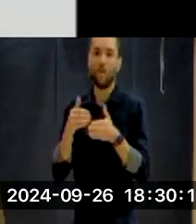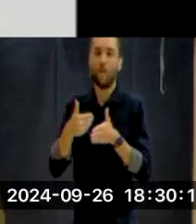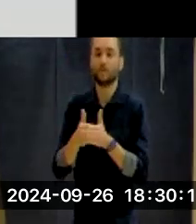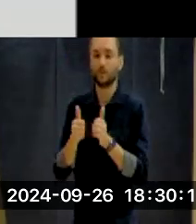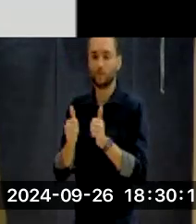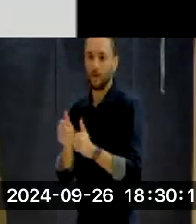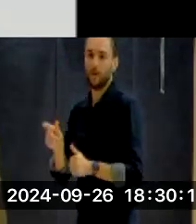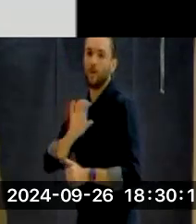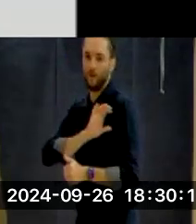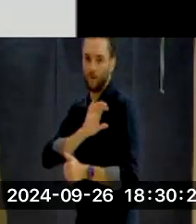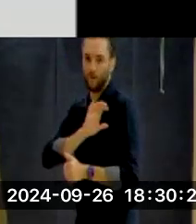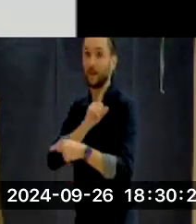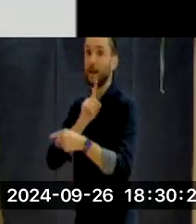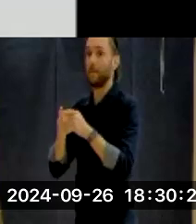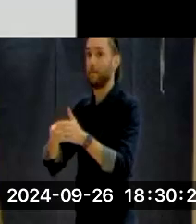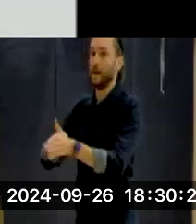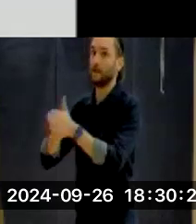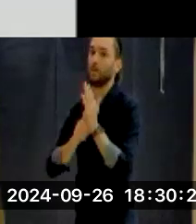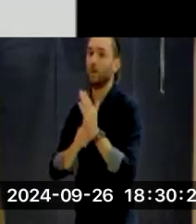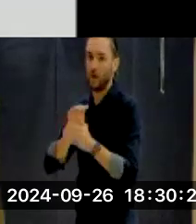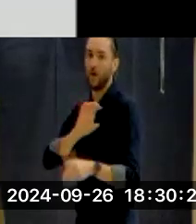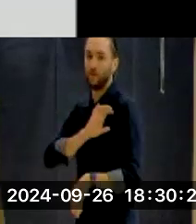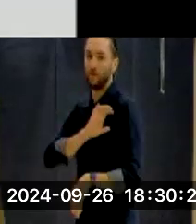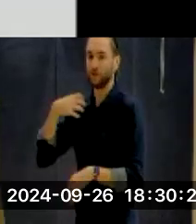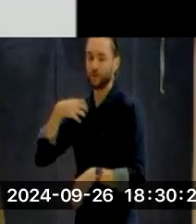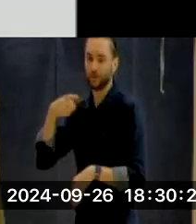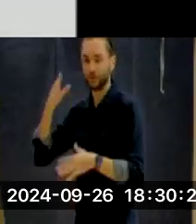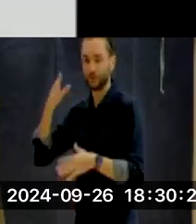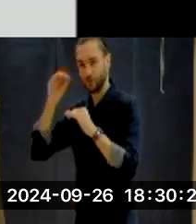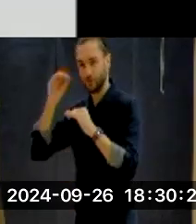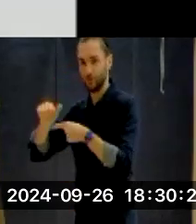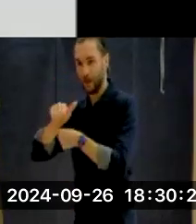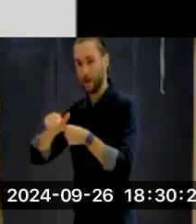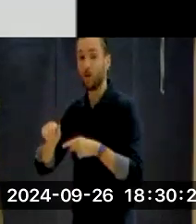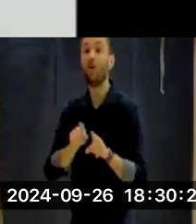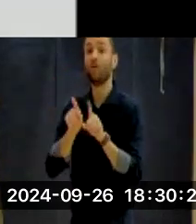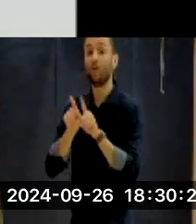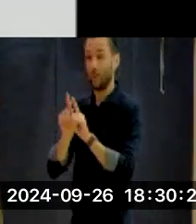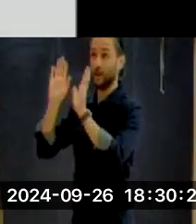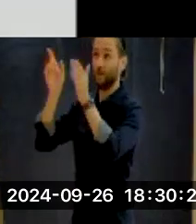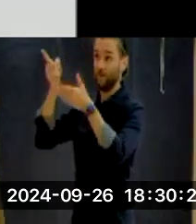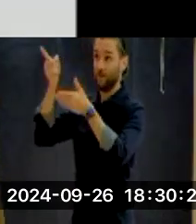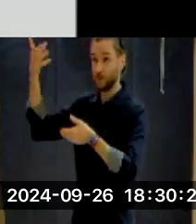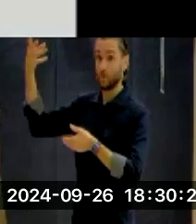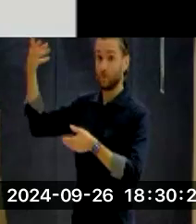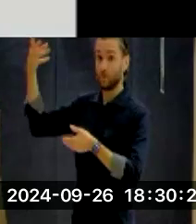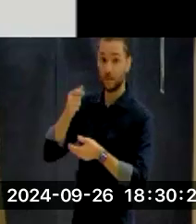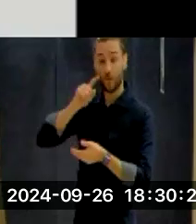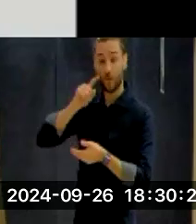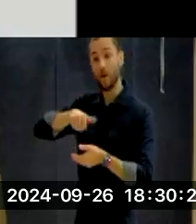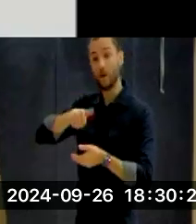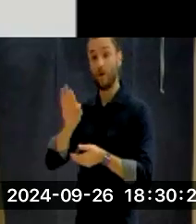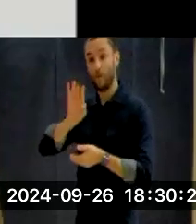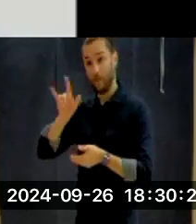officer training. Then last year, we convinced the legislature to pass and the governor to sign another bill requiring virtually